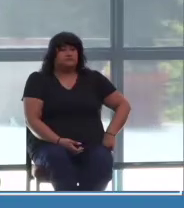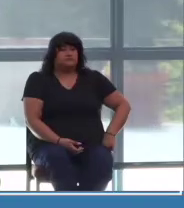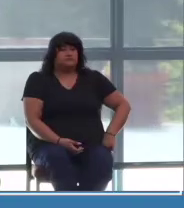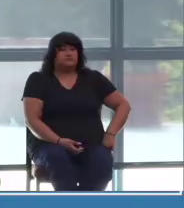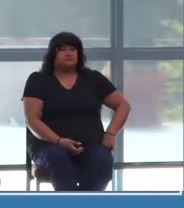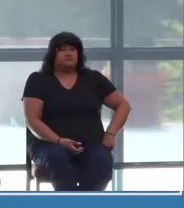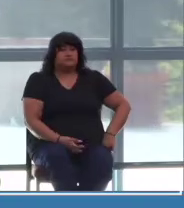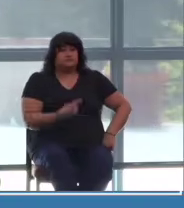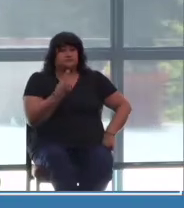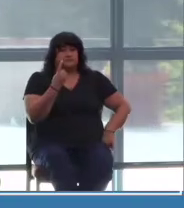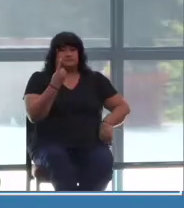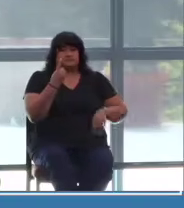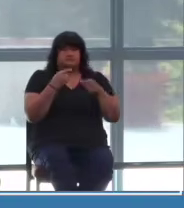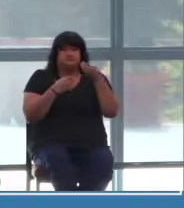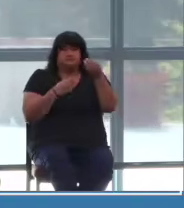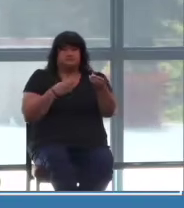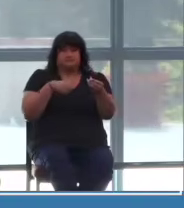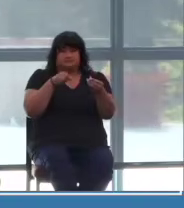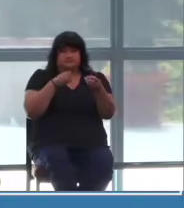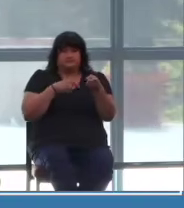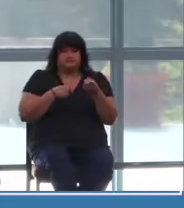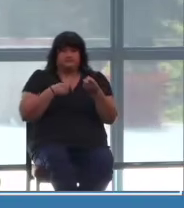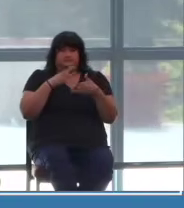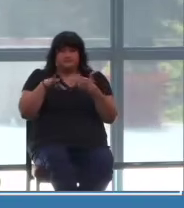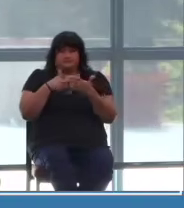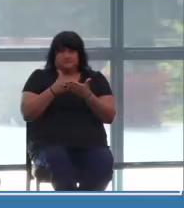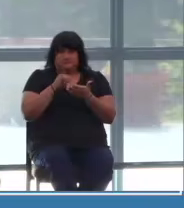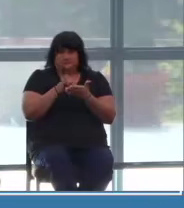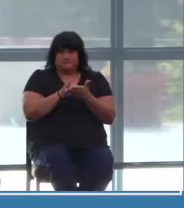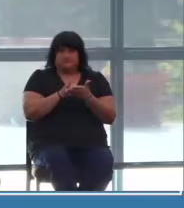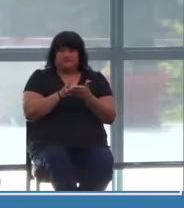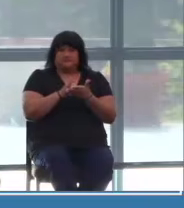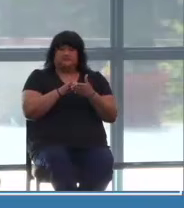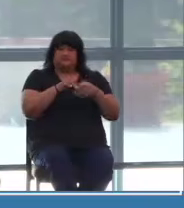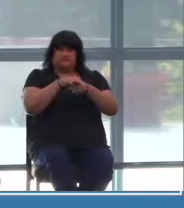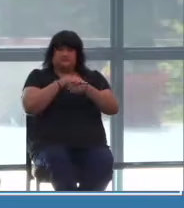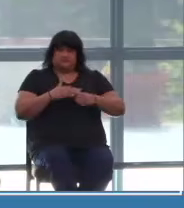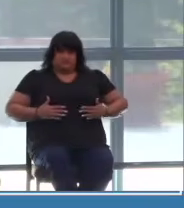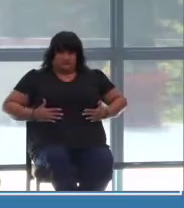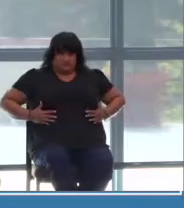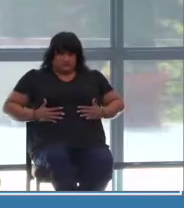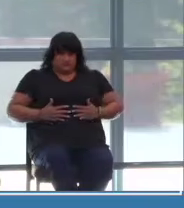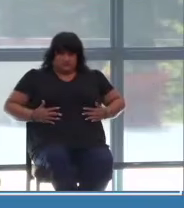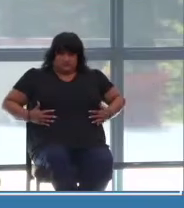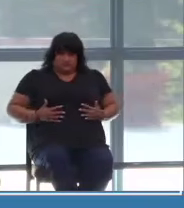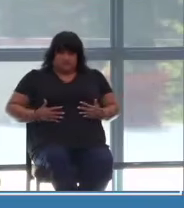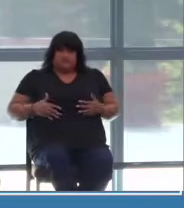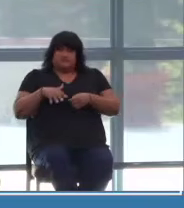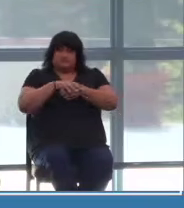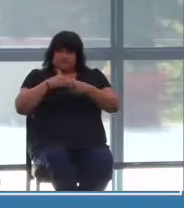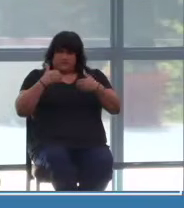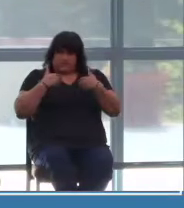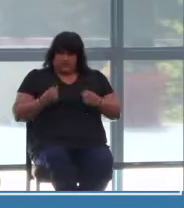Jumping off your mention of costochondritis and, kind of these issues surrounding the ribs, if there's inflammation in